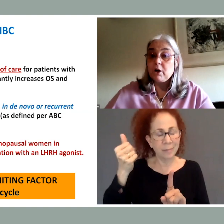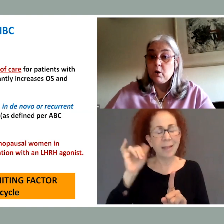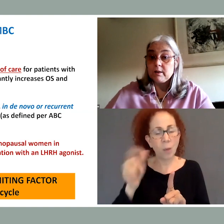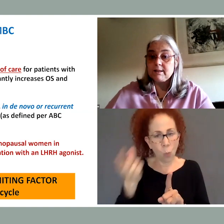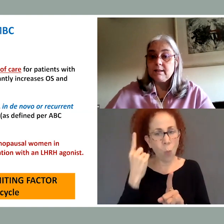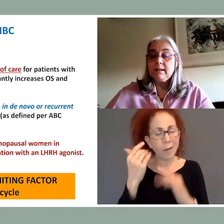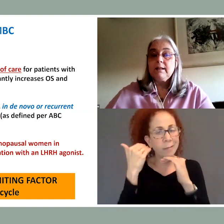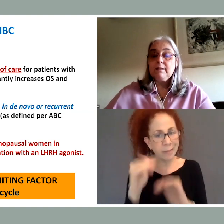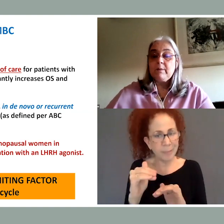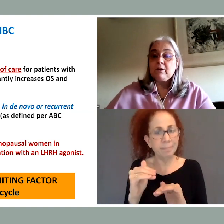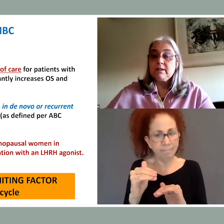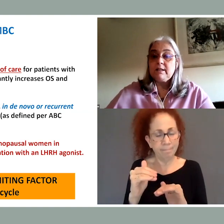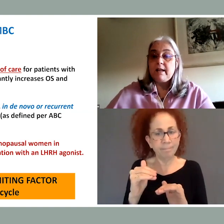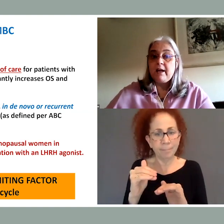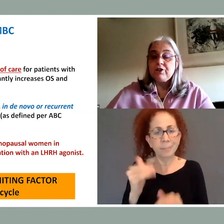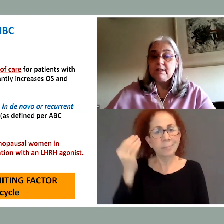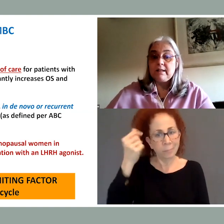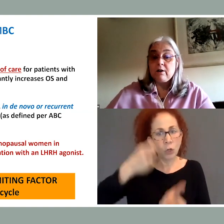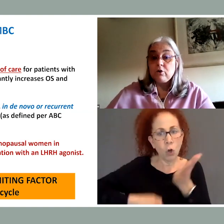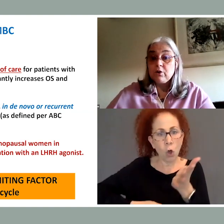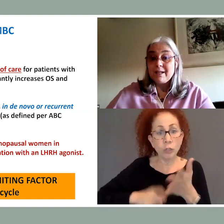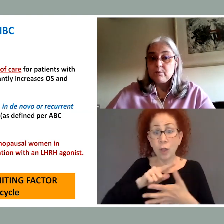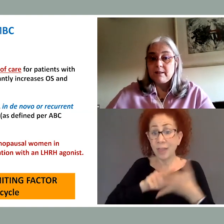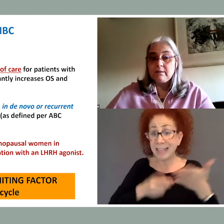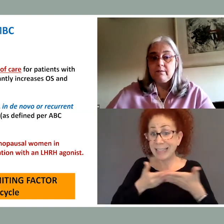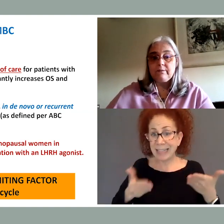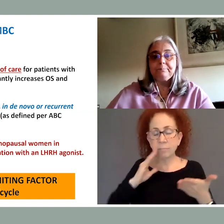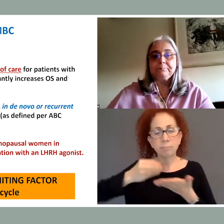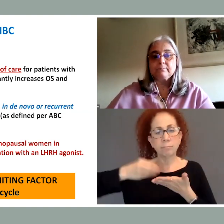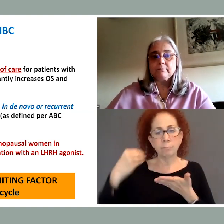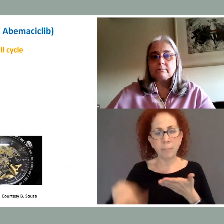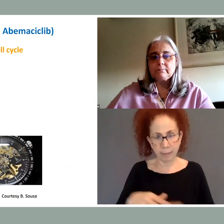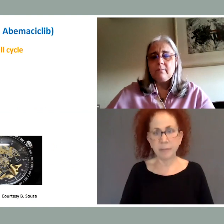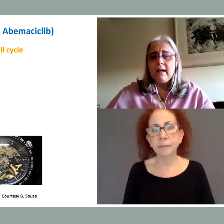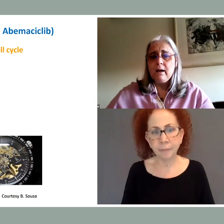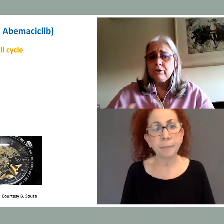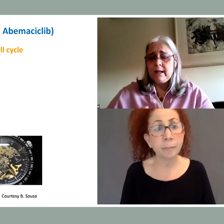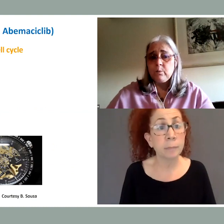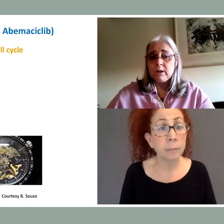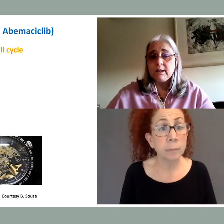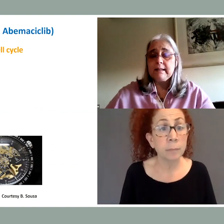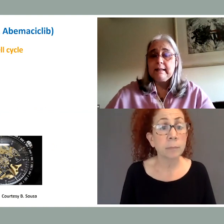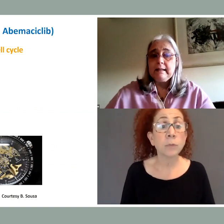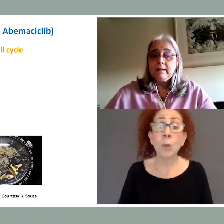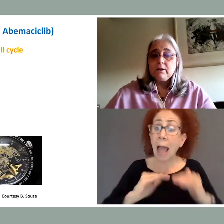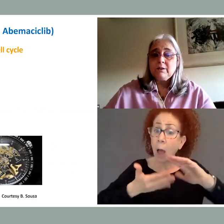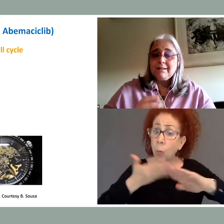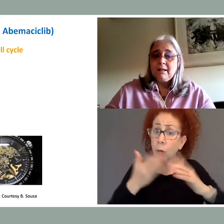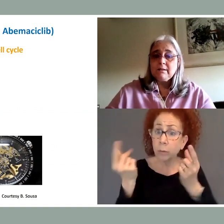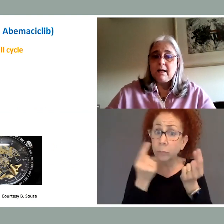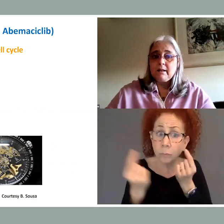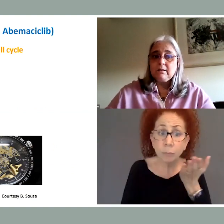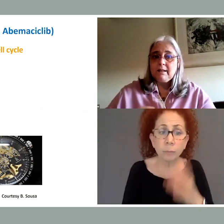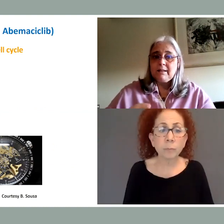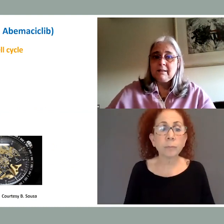factor is the cost, because these agents are also expensive. How do they work? So the